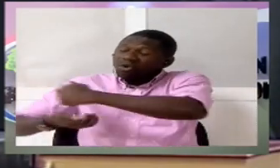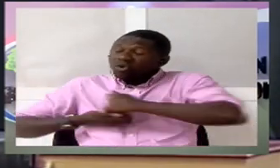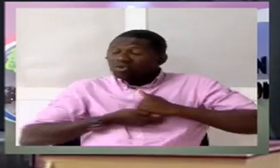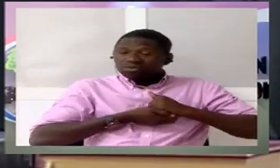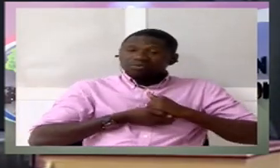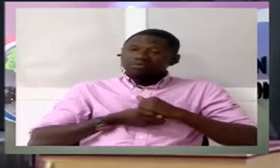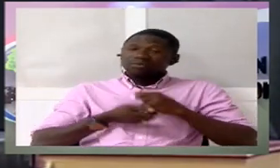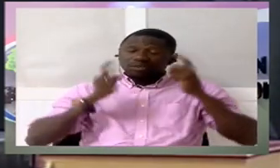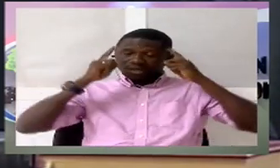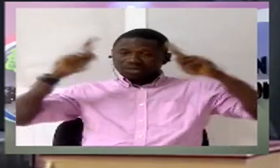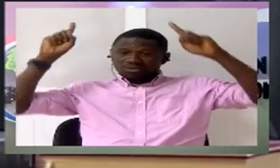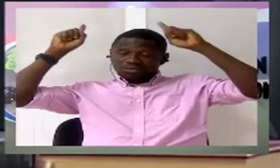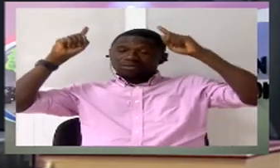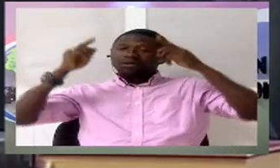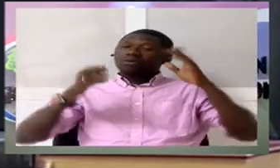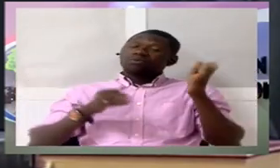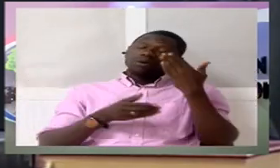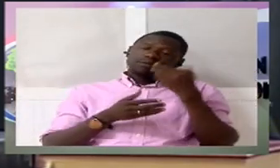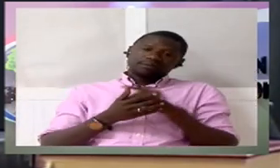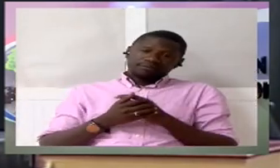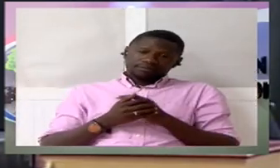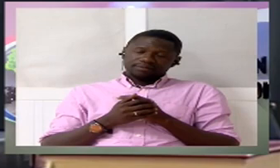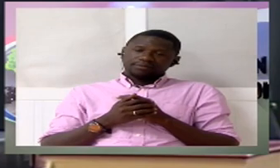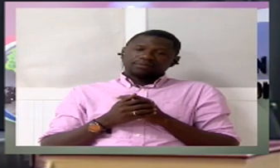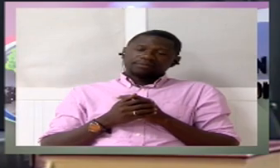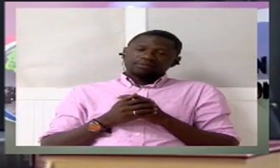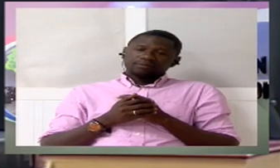of the cattle. Itata. And went away. Itata.